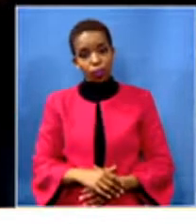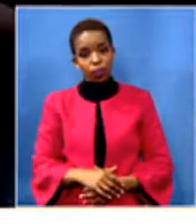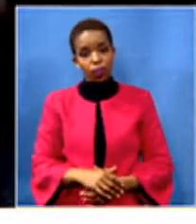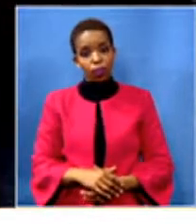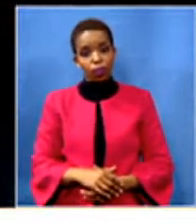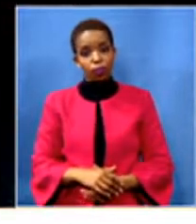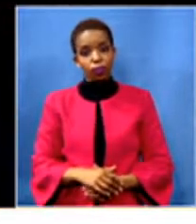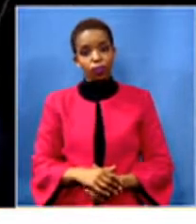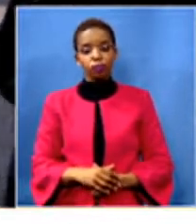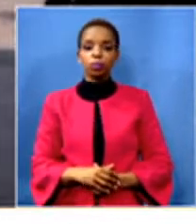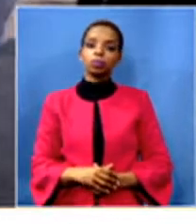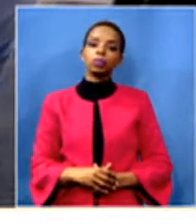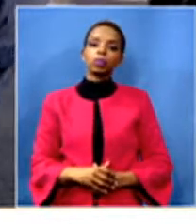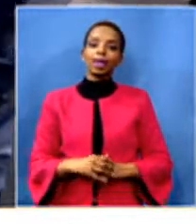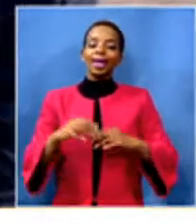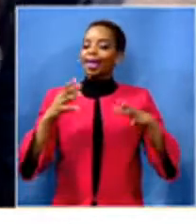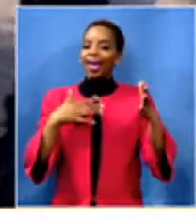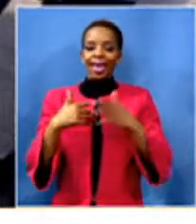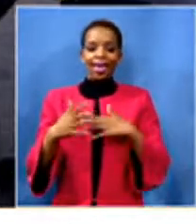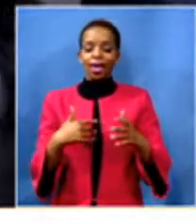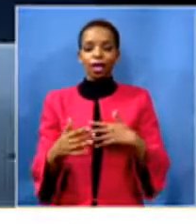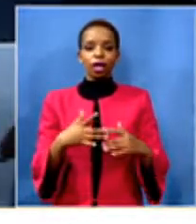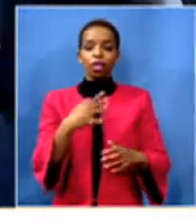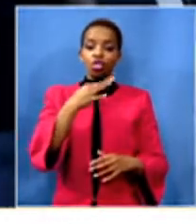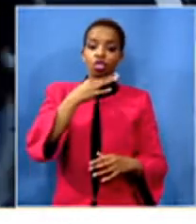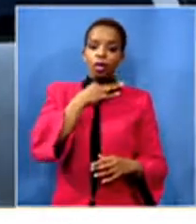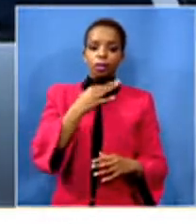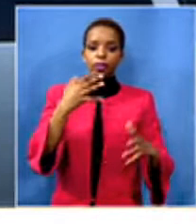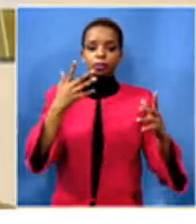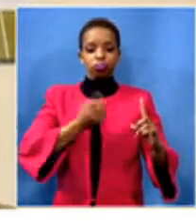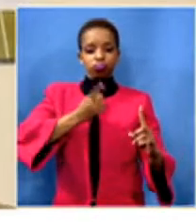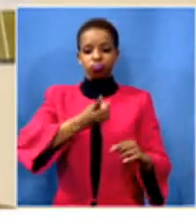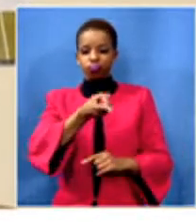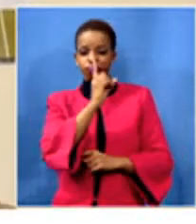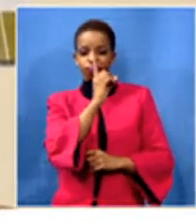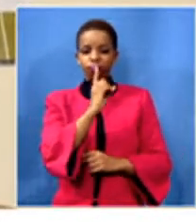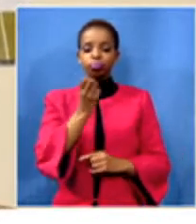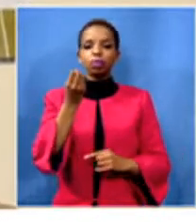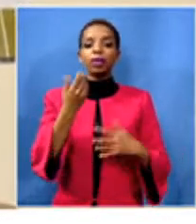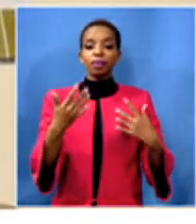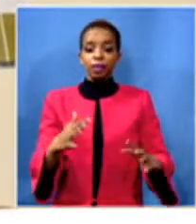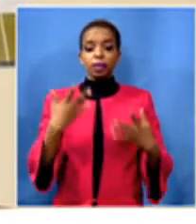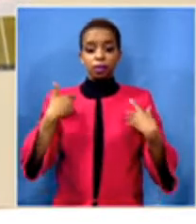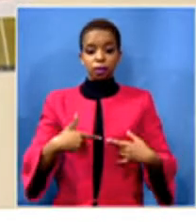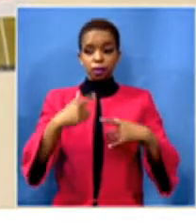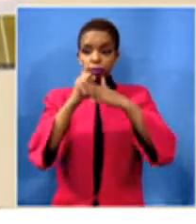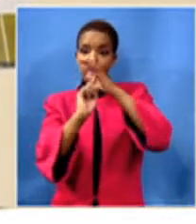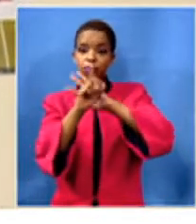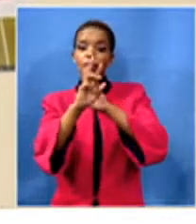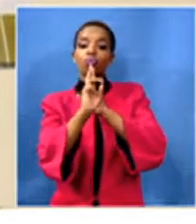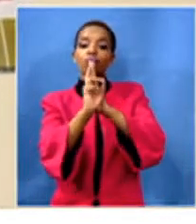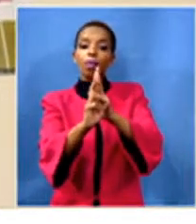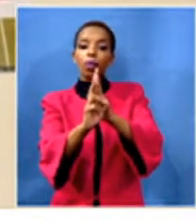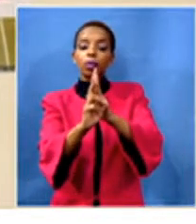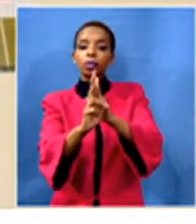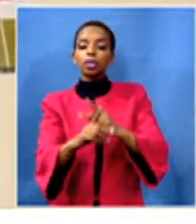Any threat that has been reported by a complainant, or maybe any other